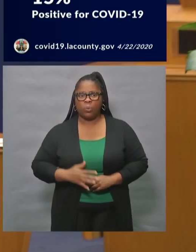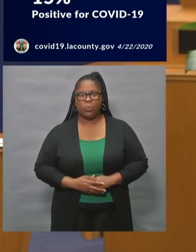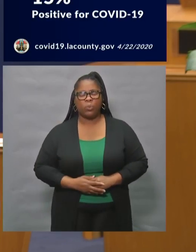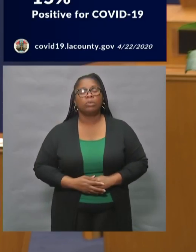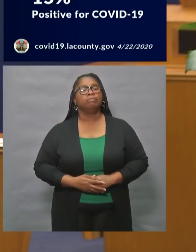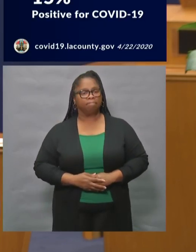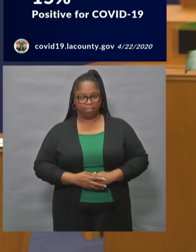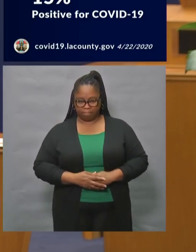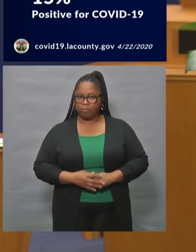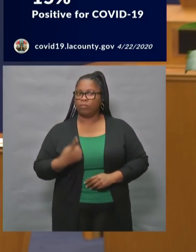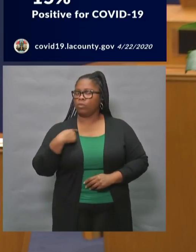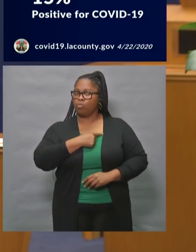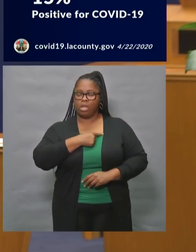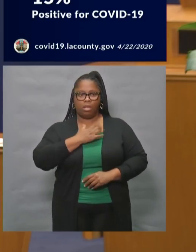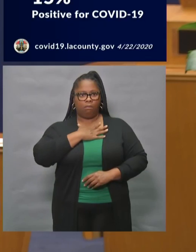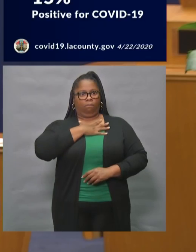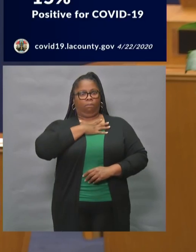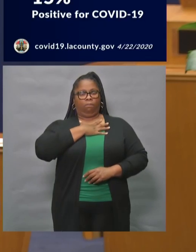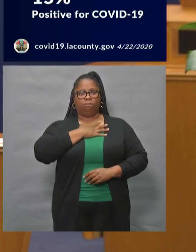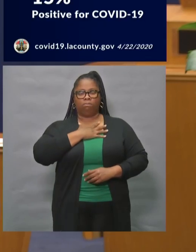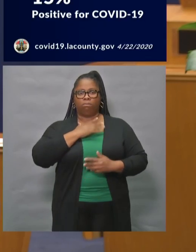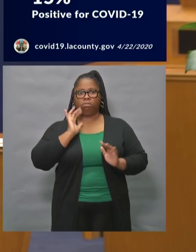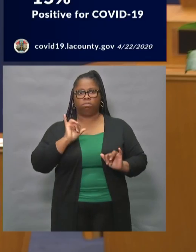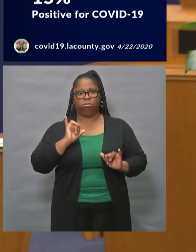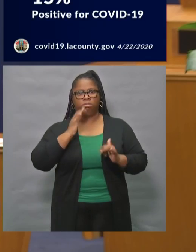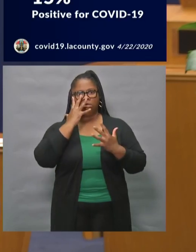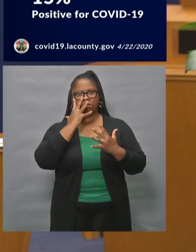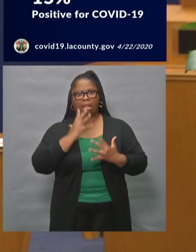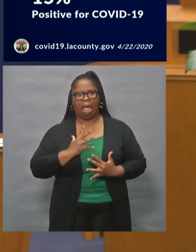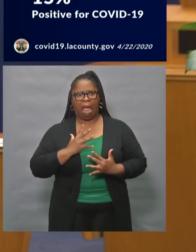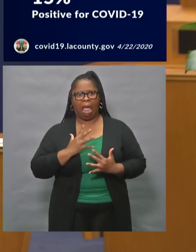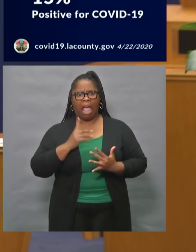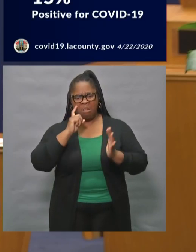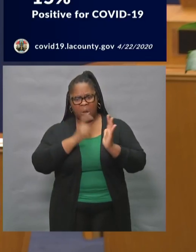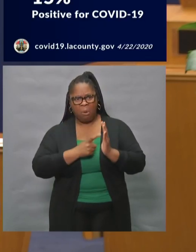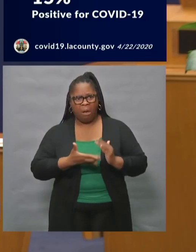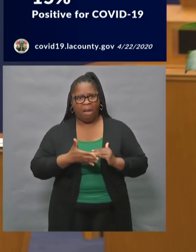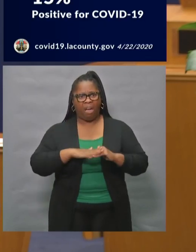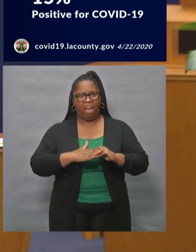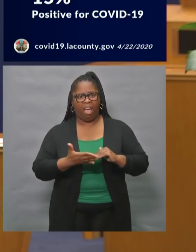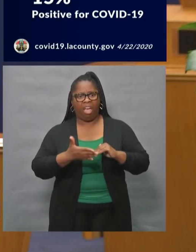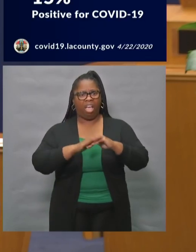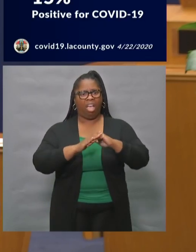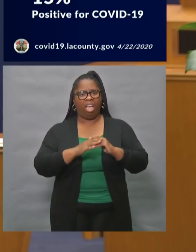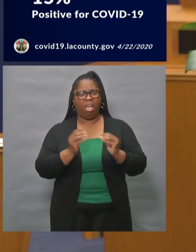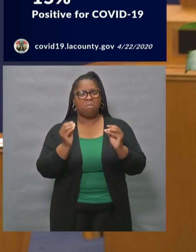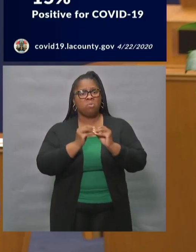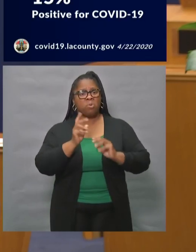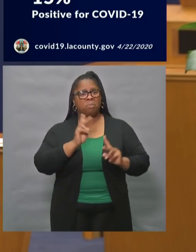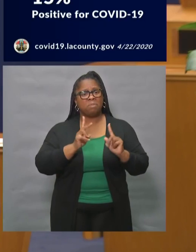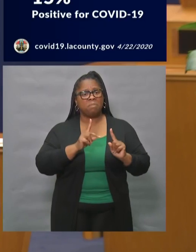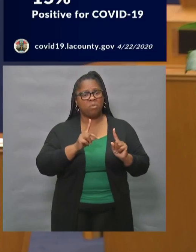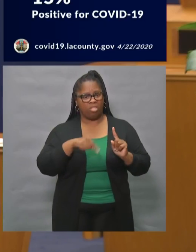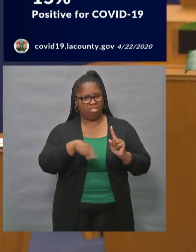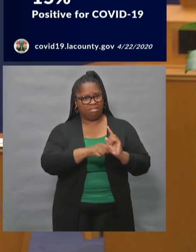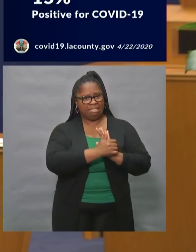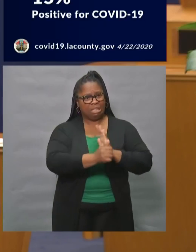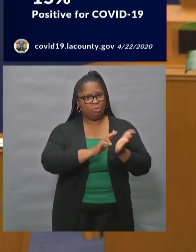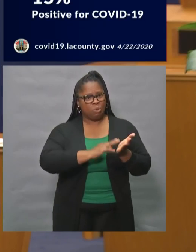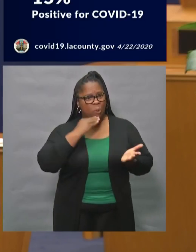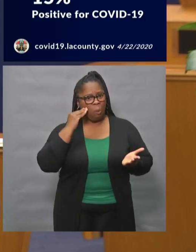the people who work at the facilities, with the continued rise in both people being sick who are at the